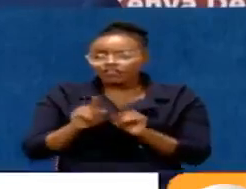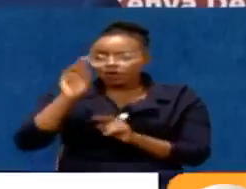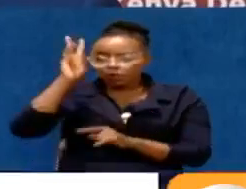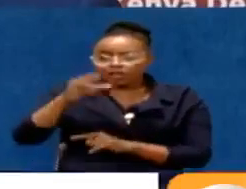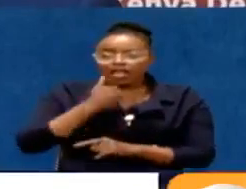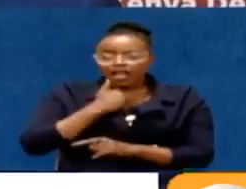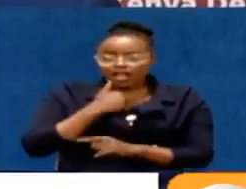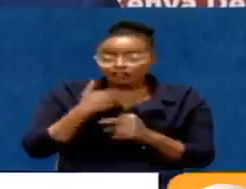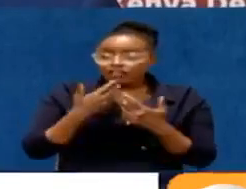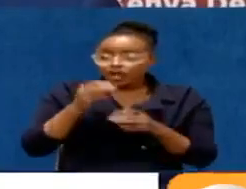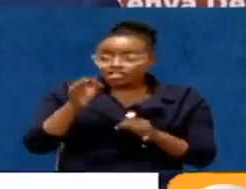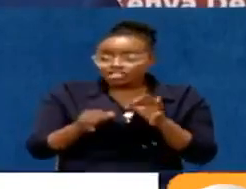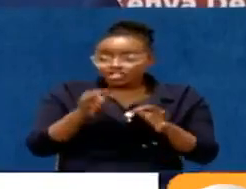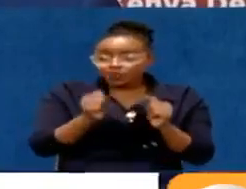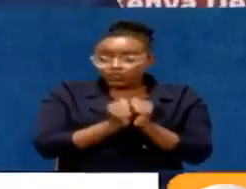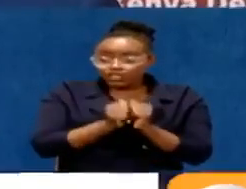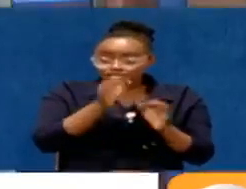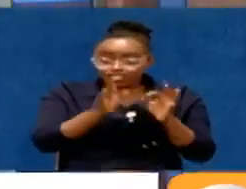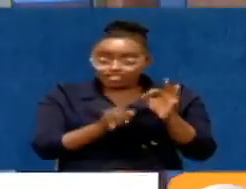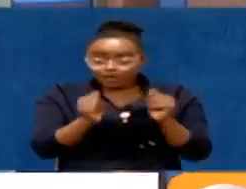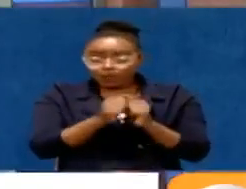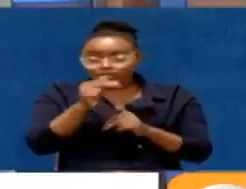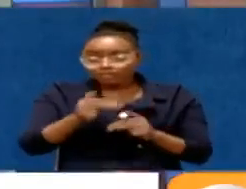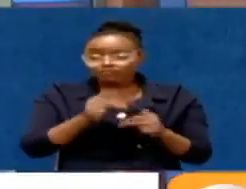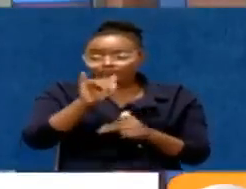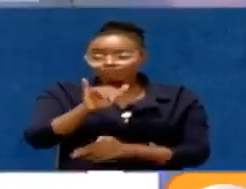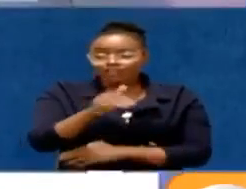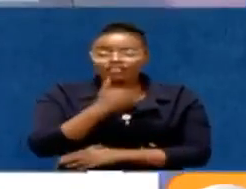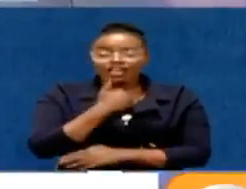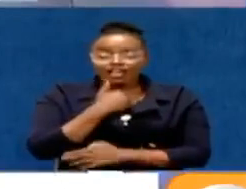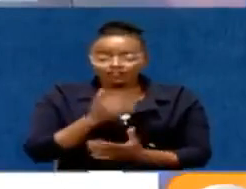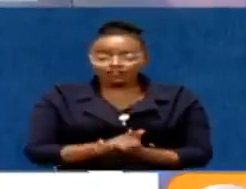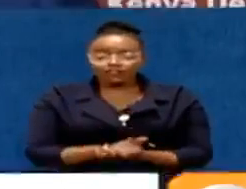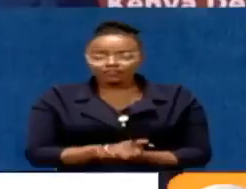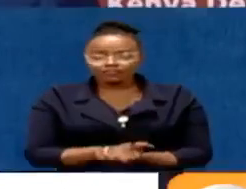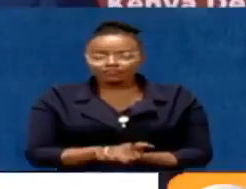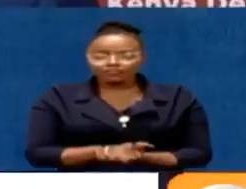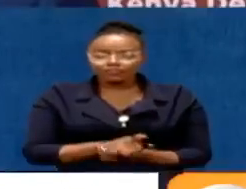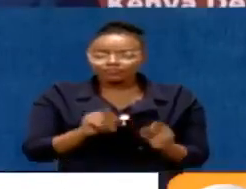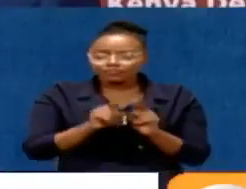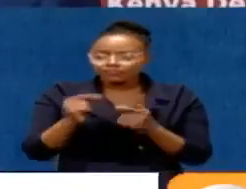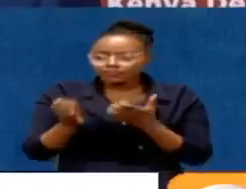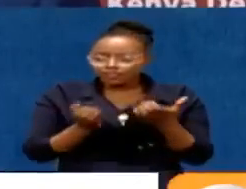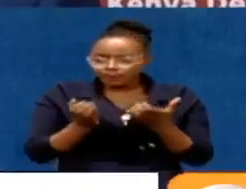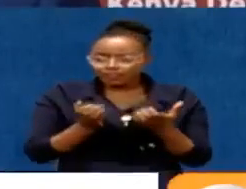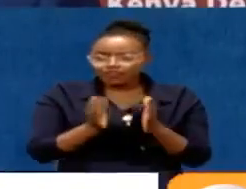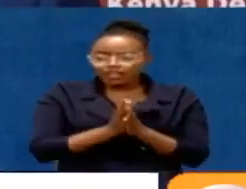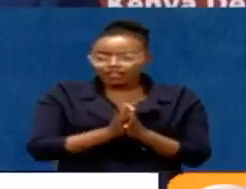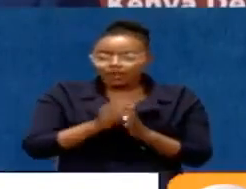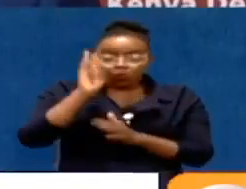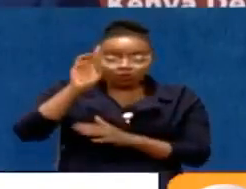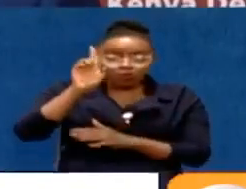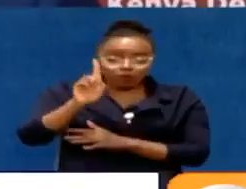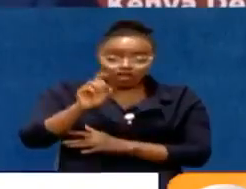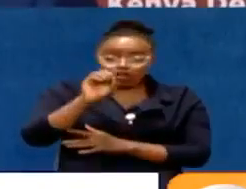be now charged, you'll be charged in accordance with your risk profile. The risk premium, the risk-based premium, will be one